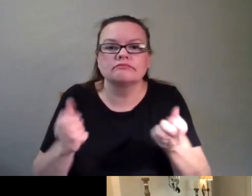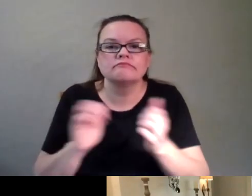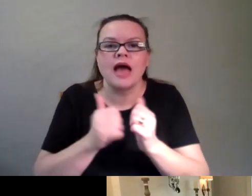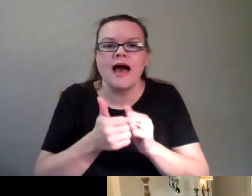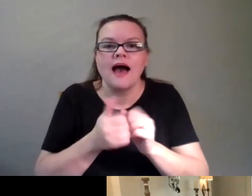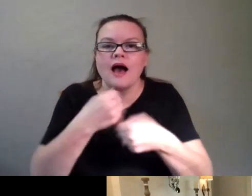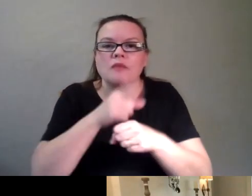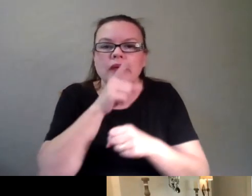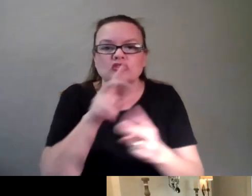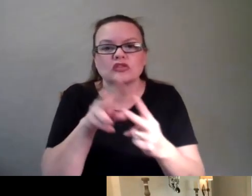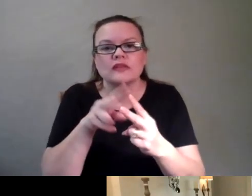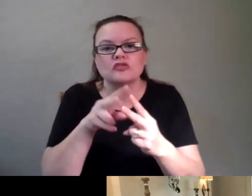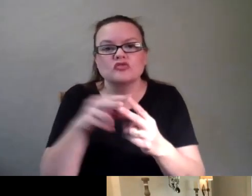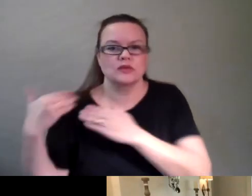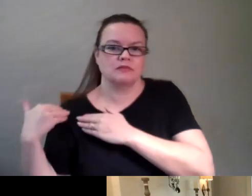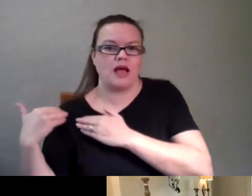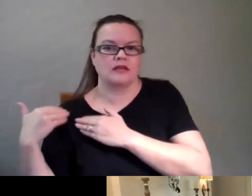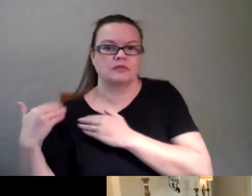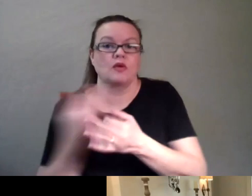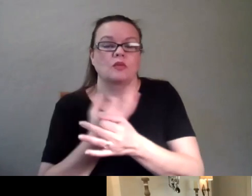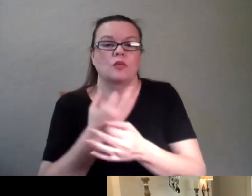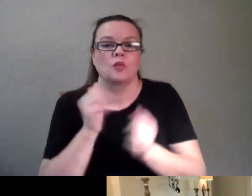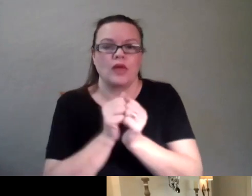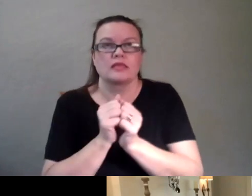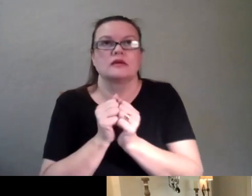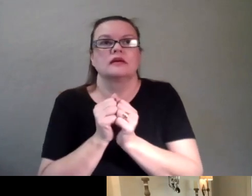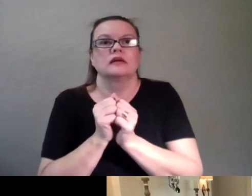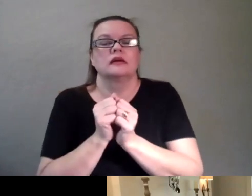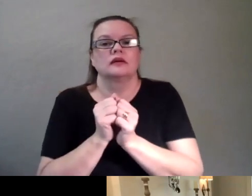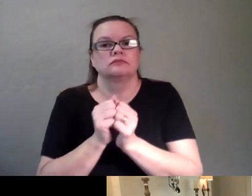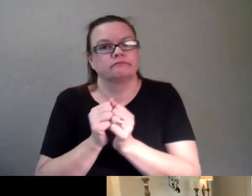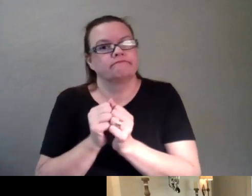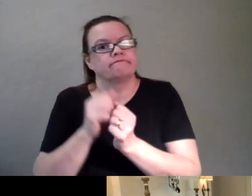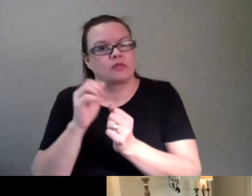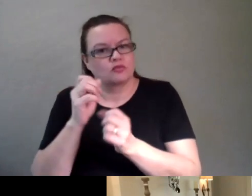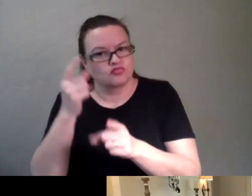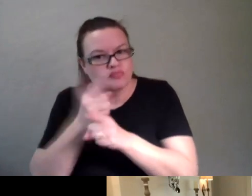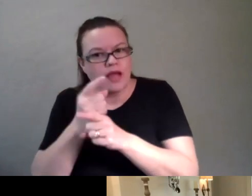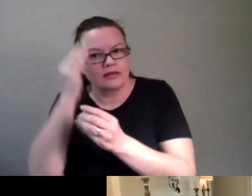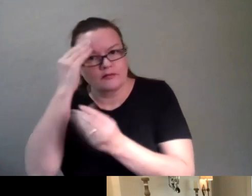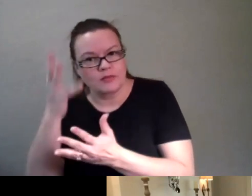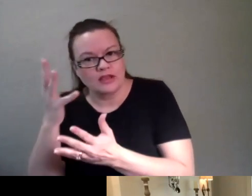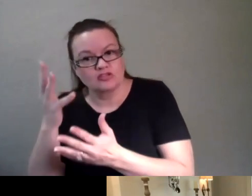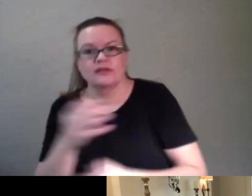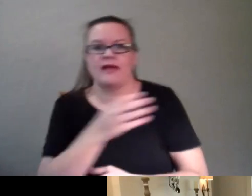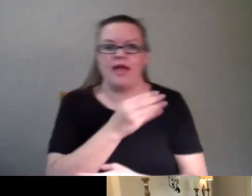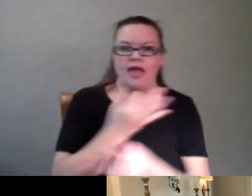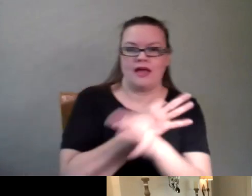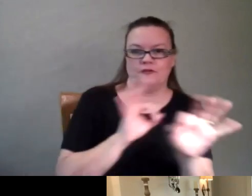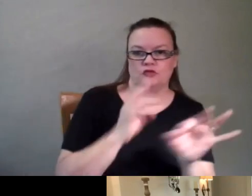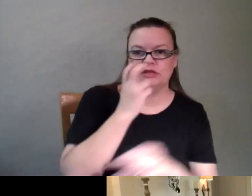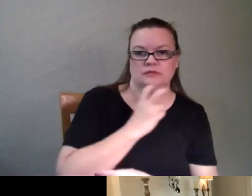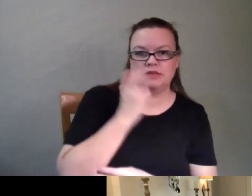and still maintain our commitment to free speech? How do we have a democracy where you don't have a Walter